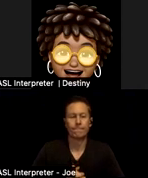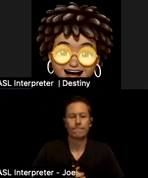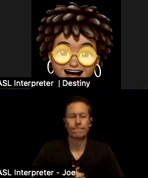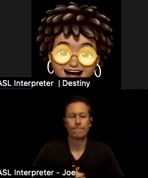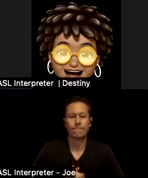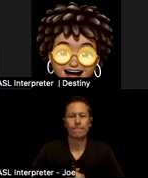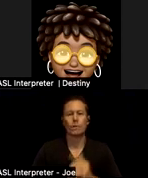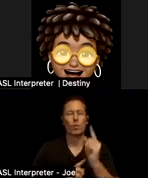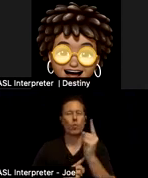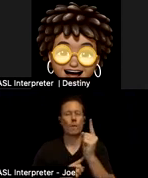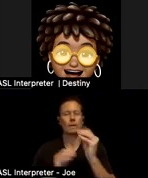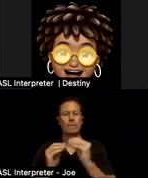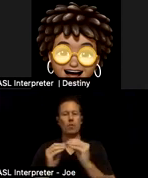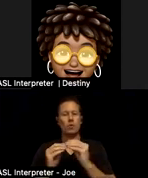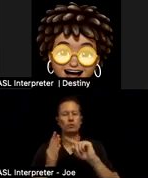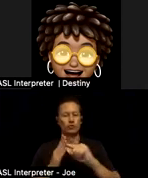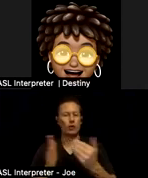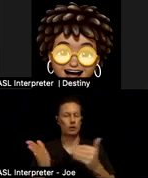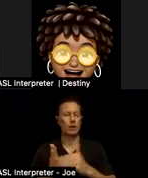wait one more minute and we'll get started again.